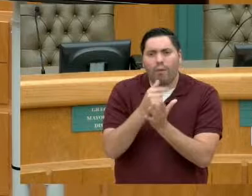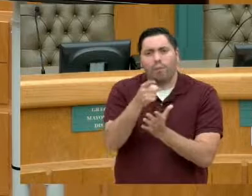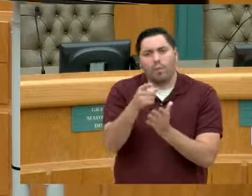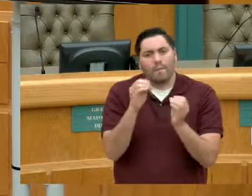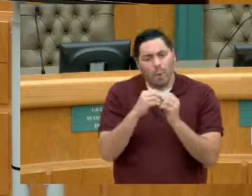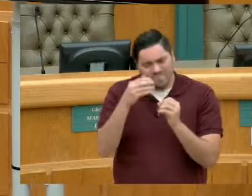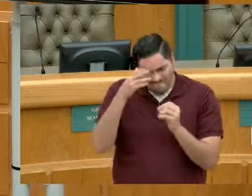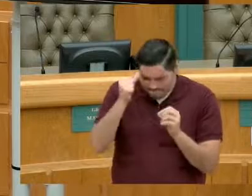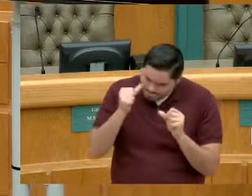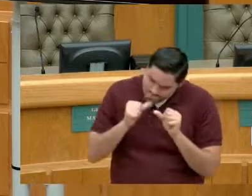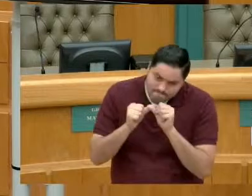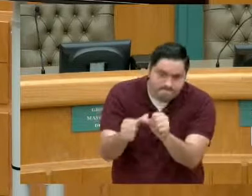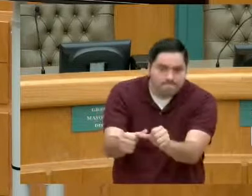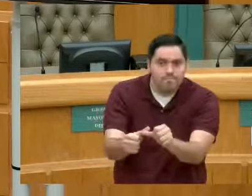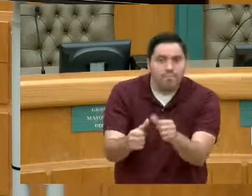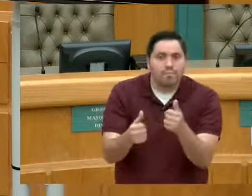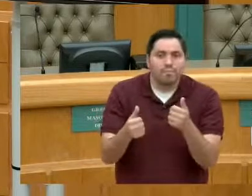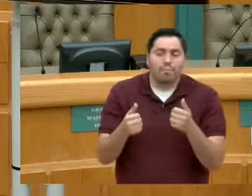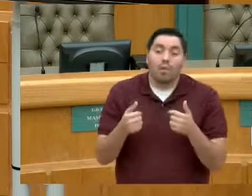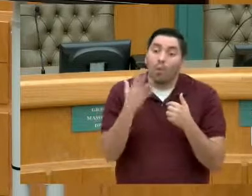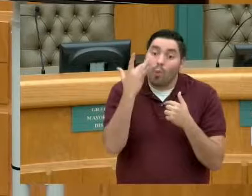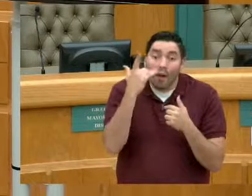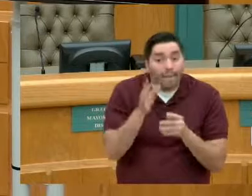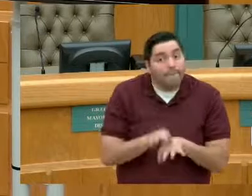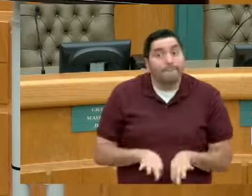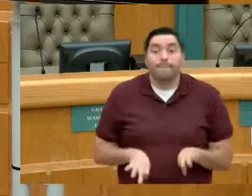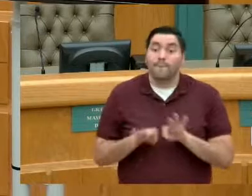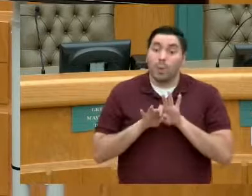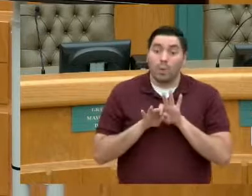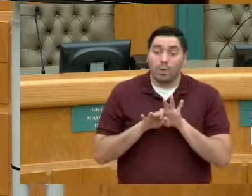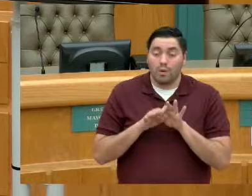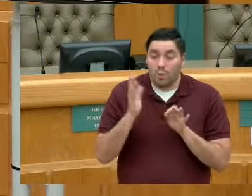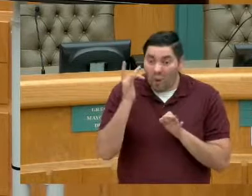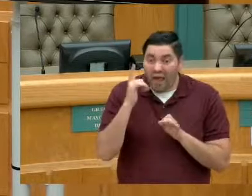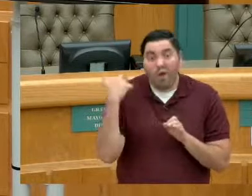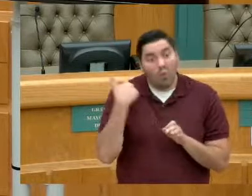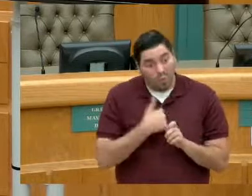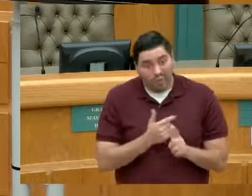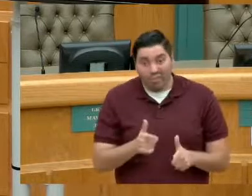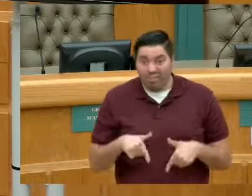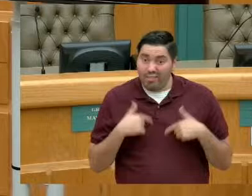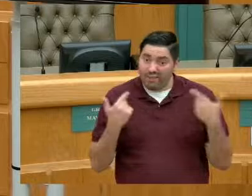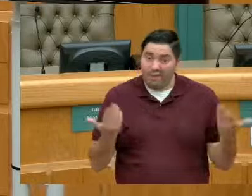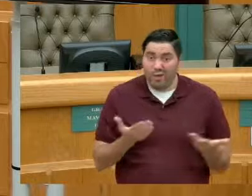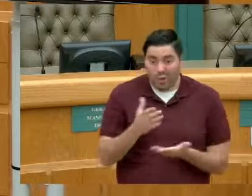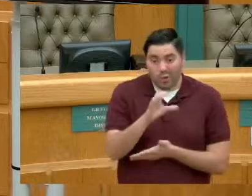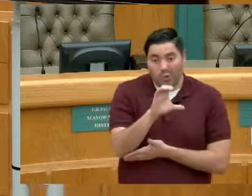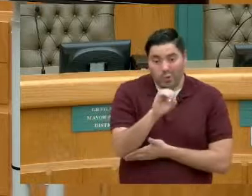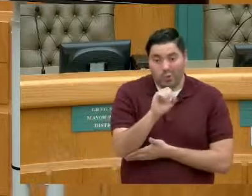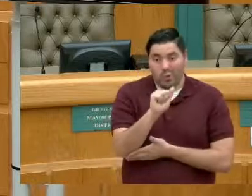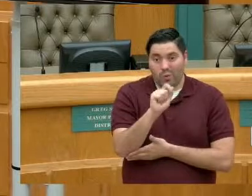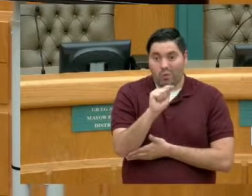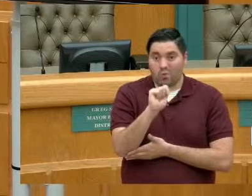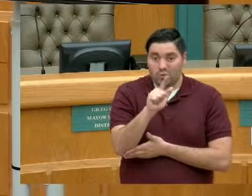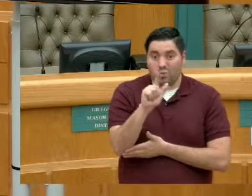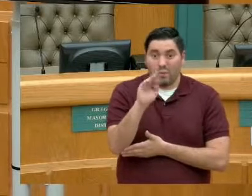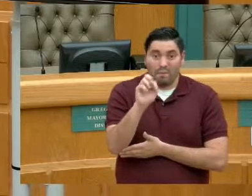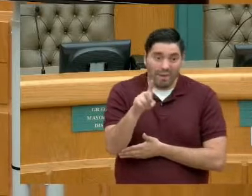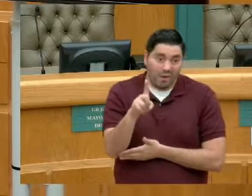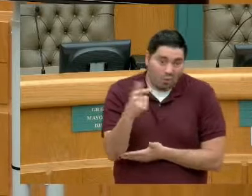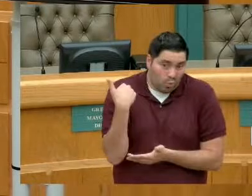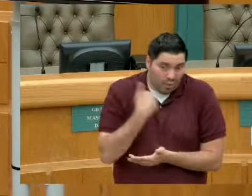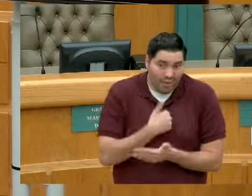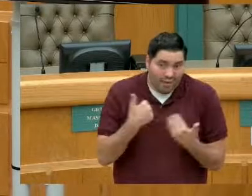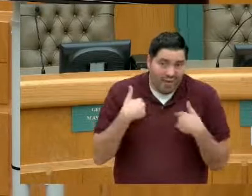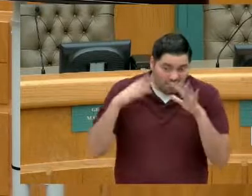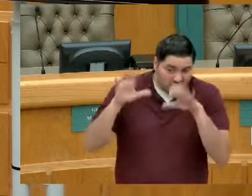more resilient. And why is that important? I just told you, because we live in the coastal bend. The coastal bend has storms.